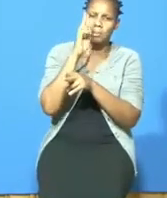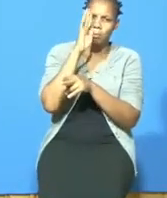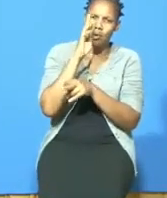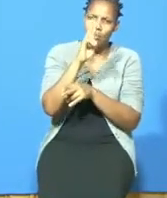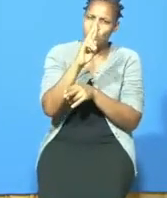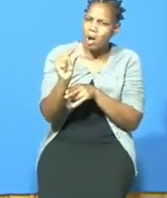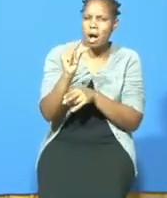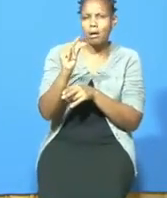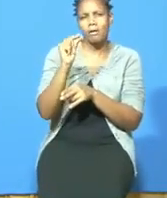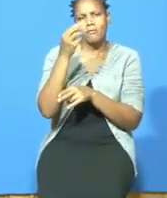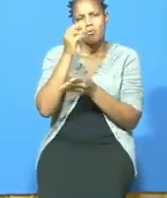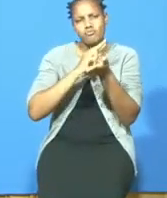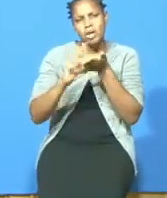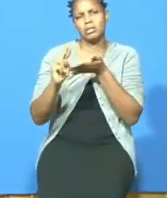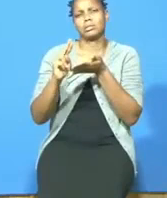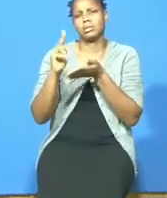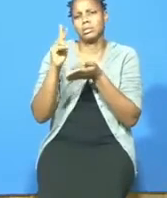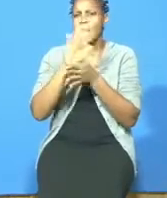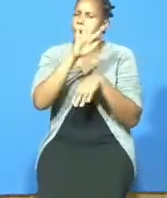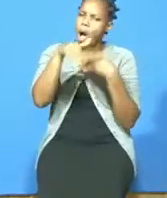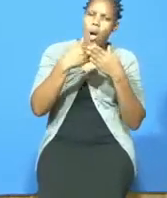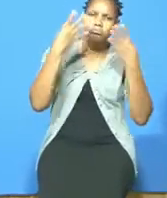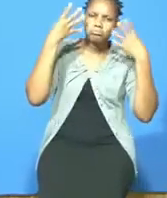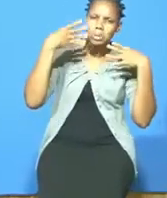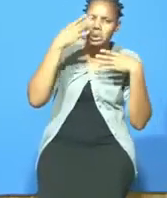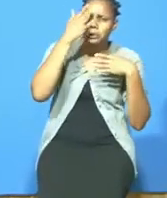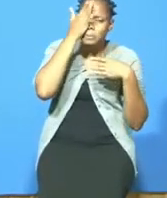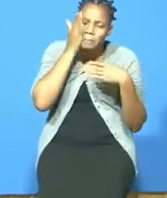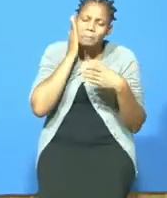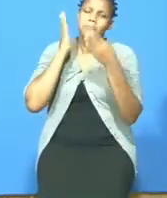and wipe away